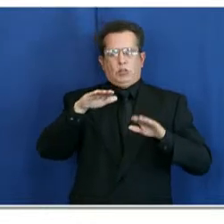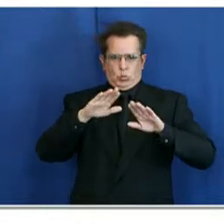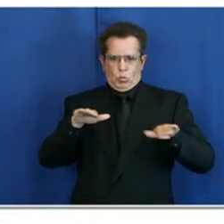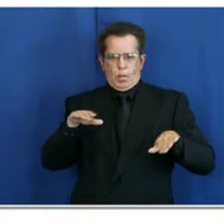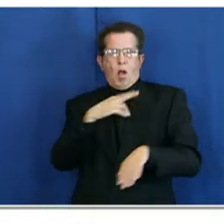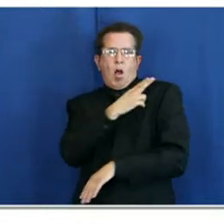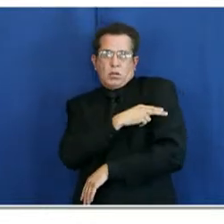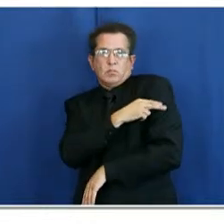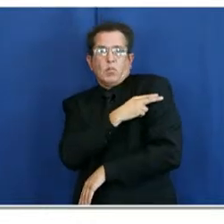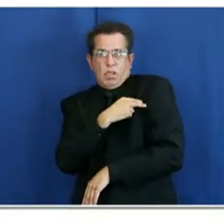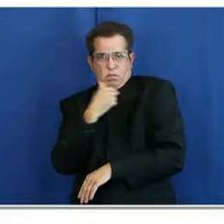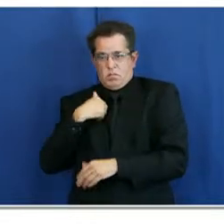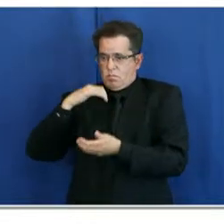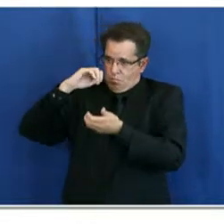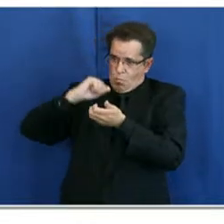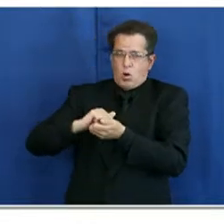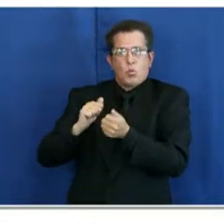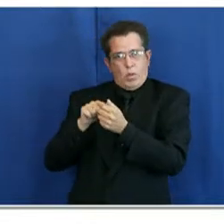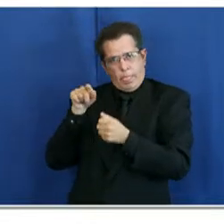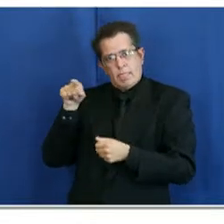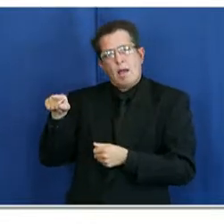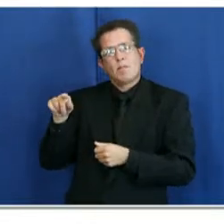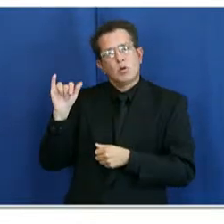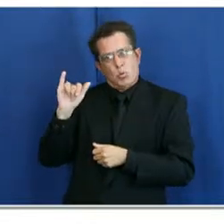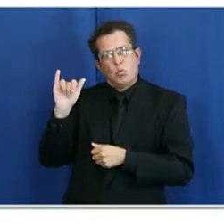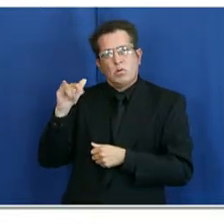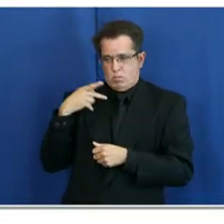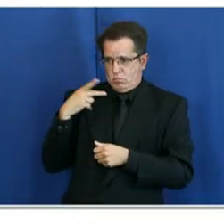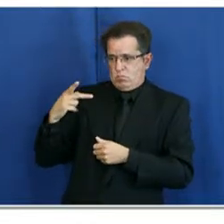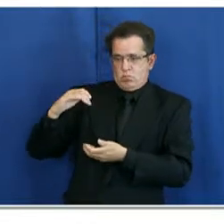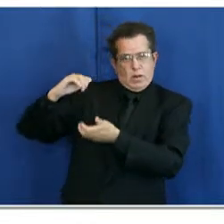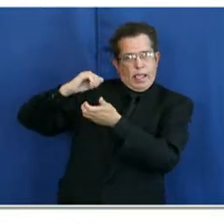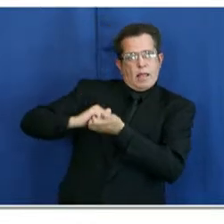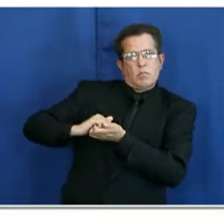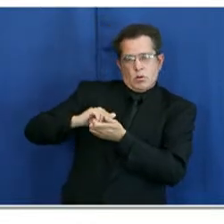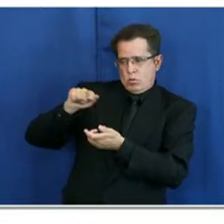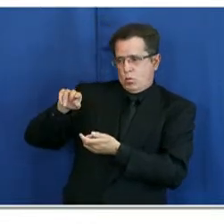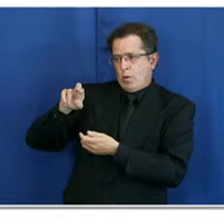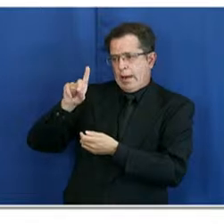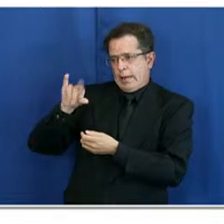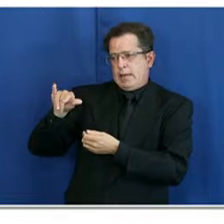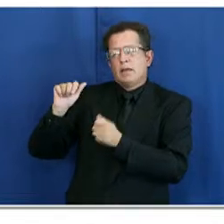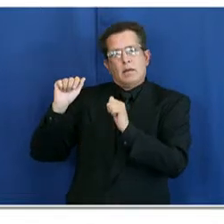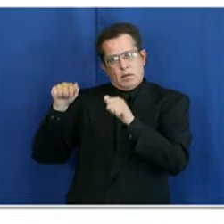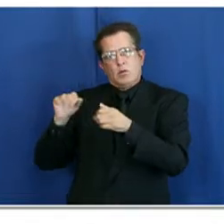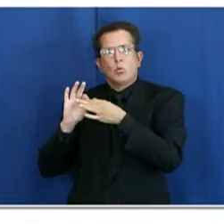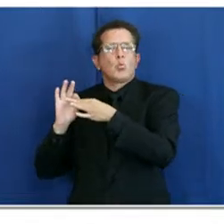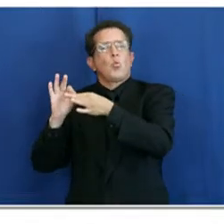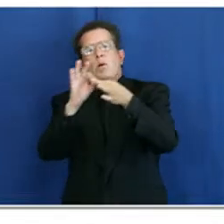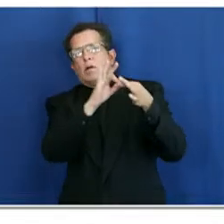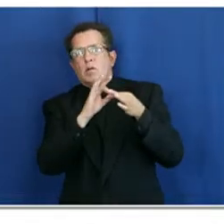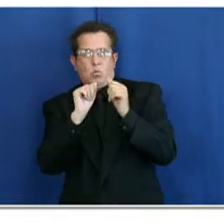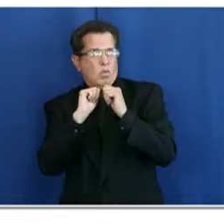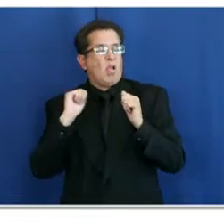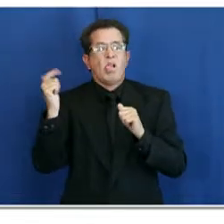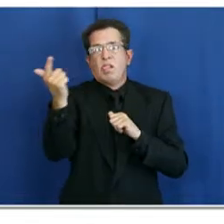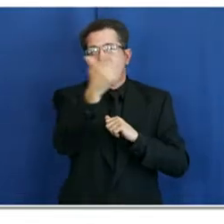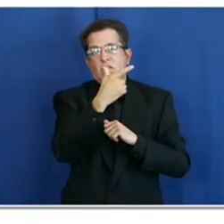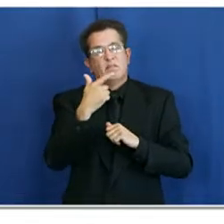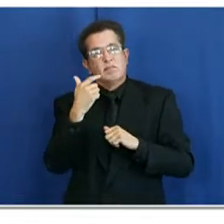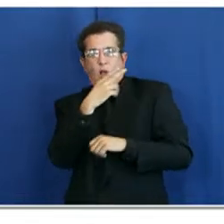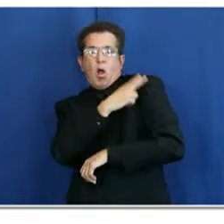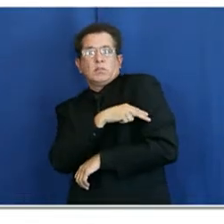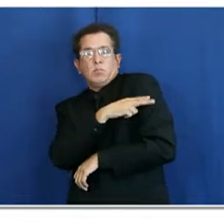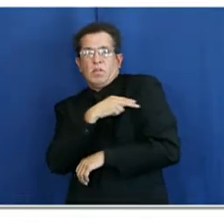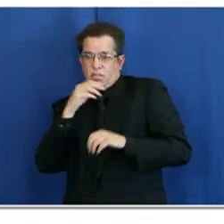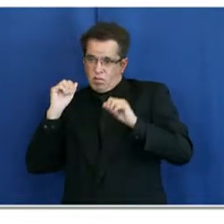was announced many, many months ago on a regional collaborative where Rady is in a position to coordinate with all of our healthcare providers, with almost all of